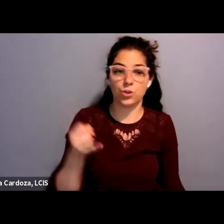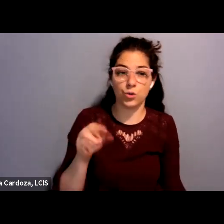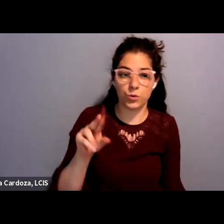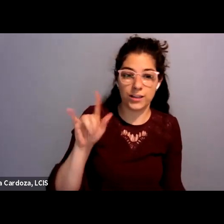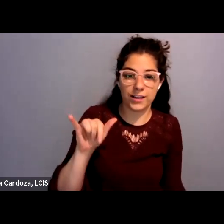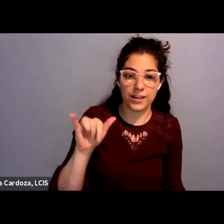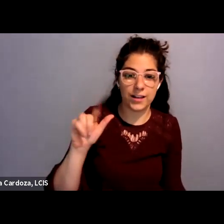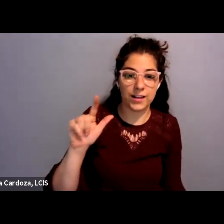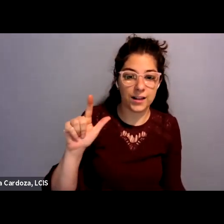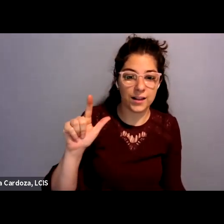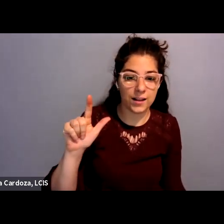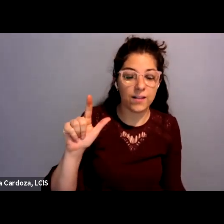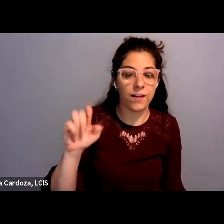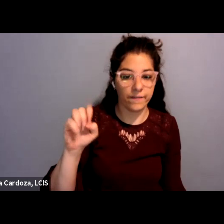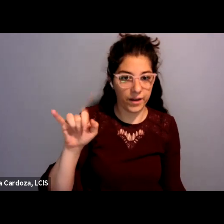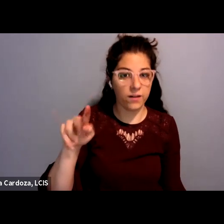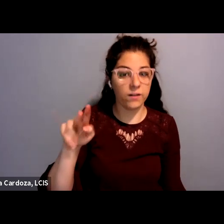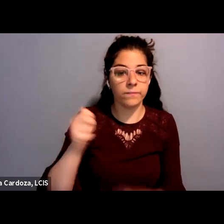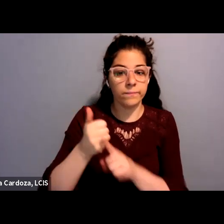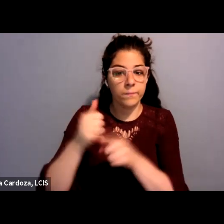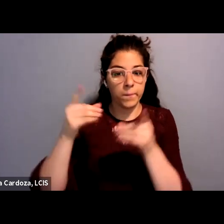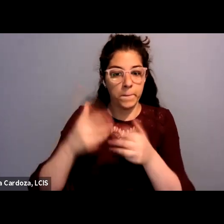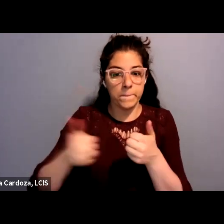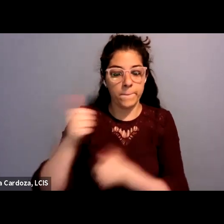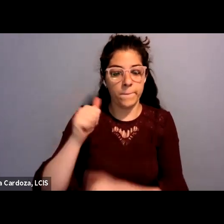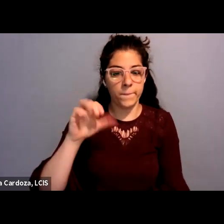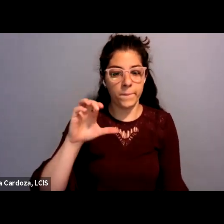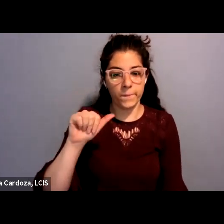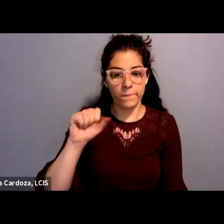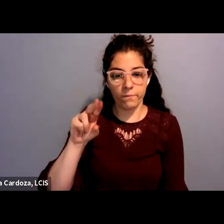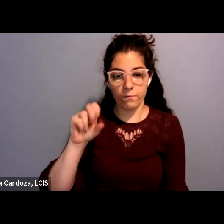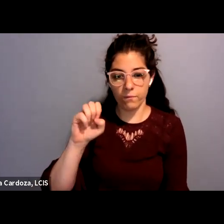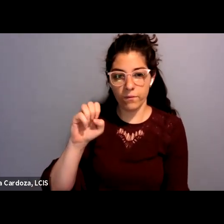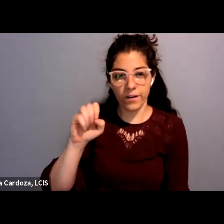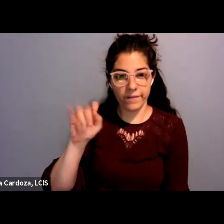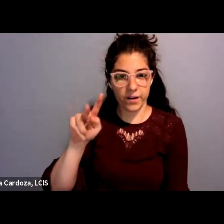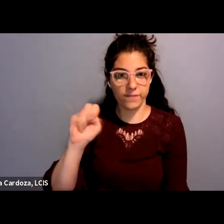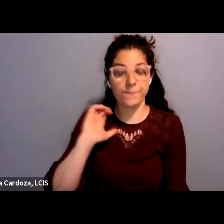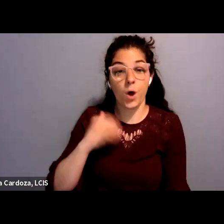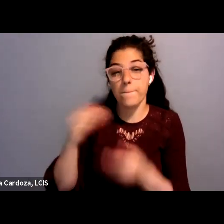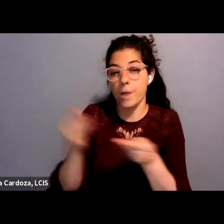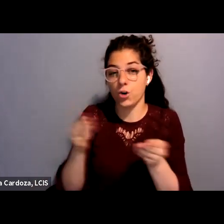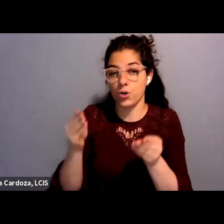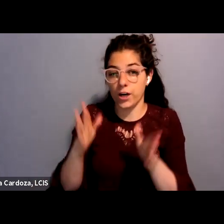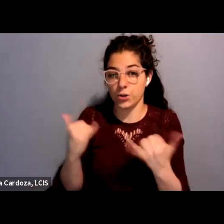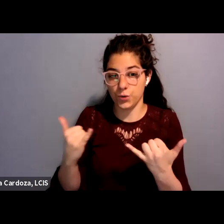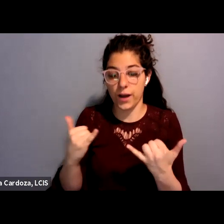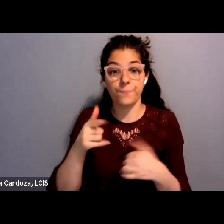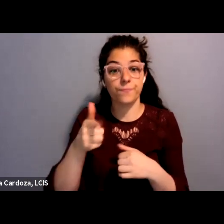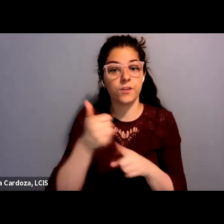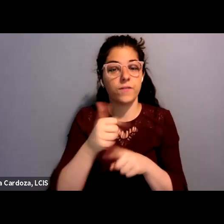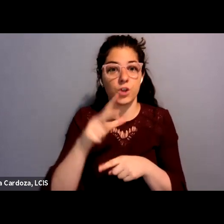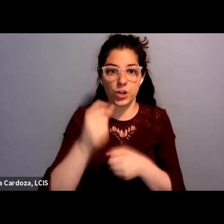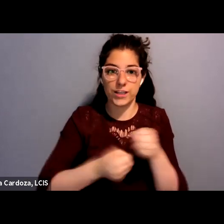Executive Director of Cause Effective, as our moderator today. With over 30 years of experience as a